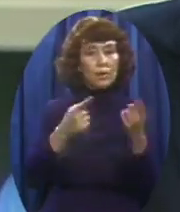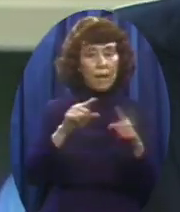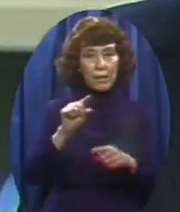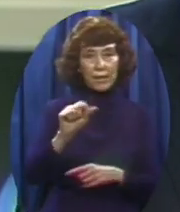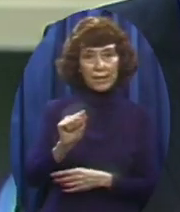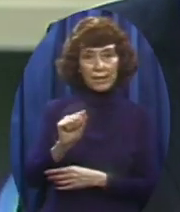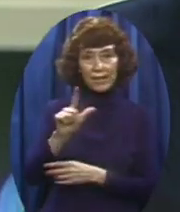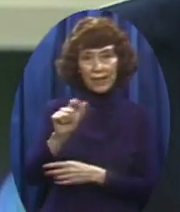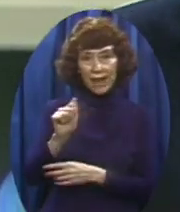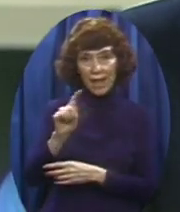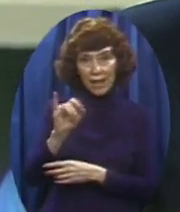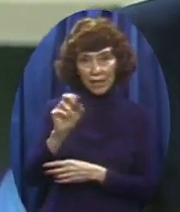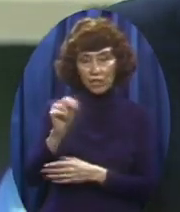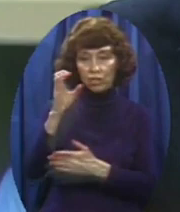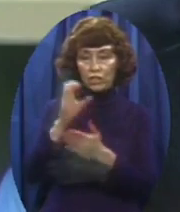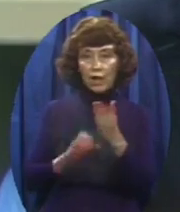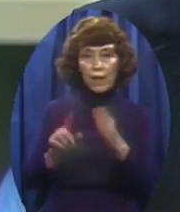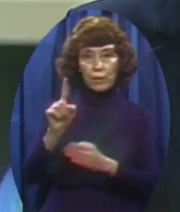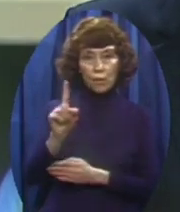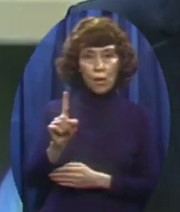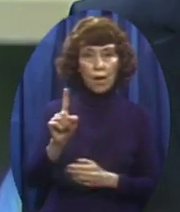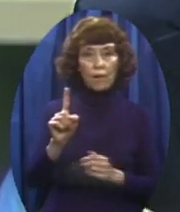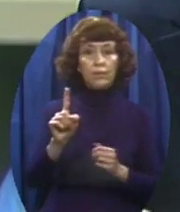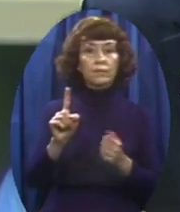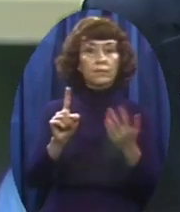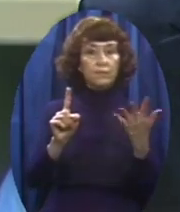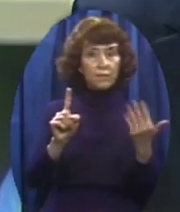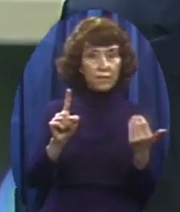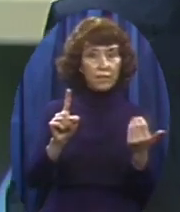Galatians 1, verses 15 and 16,